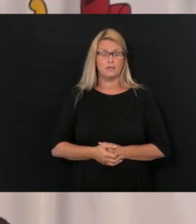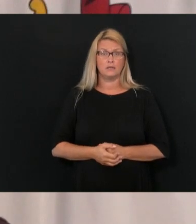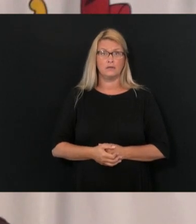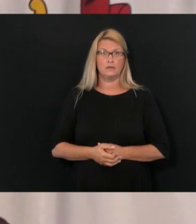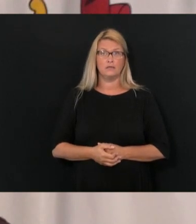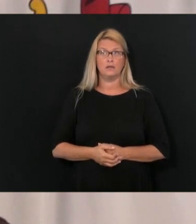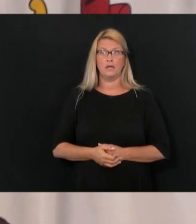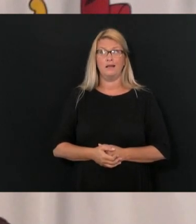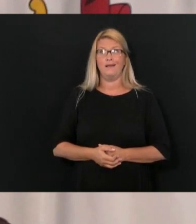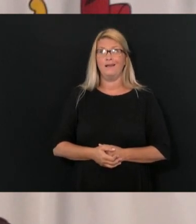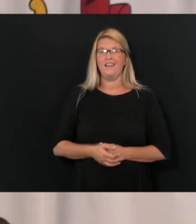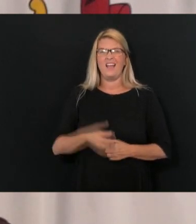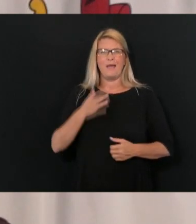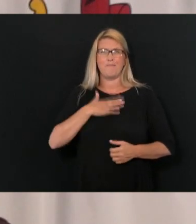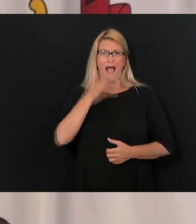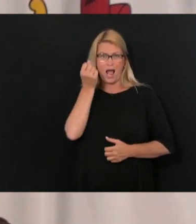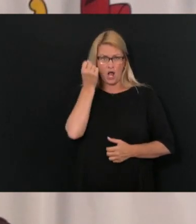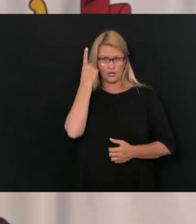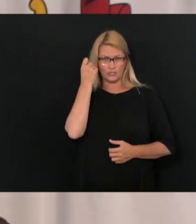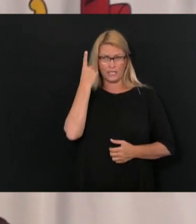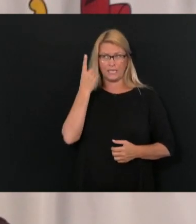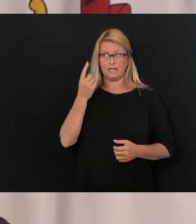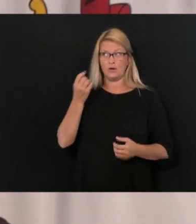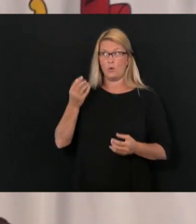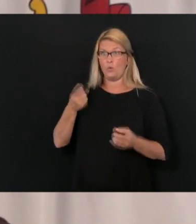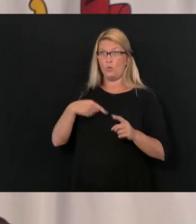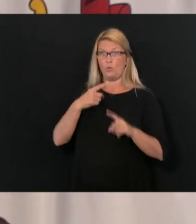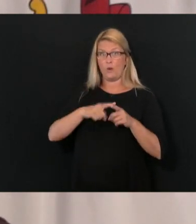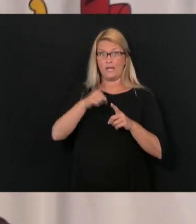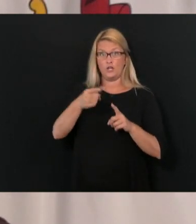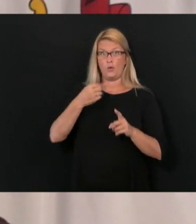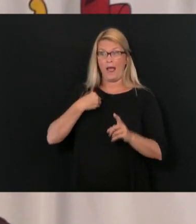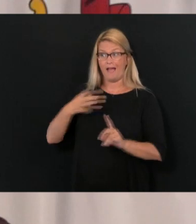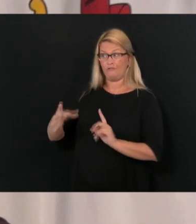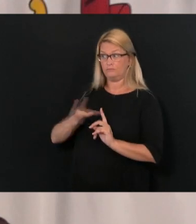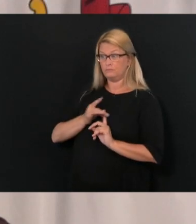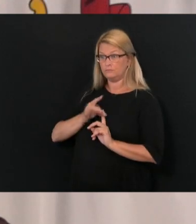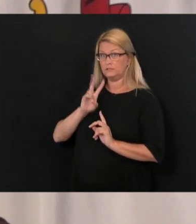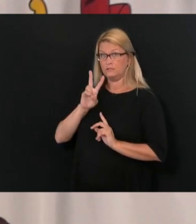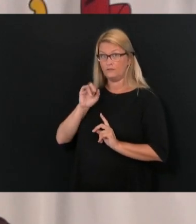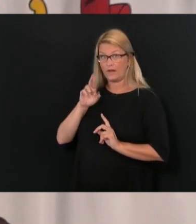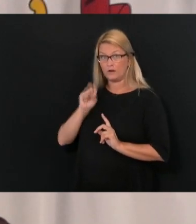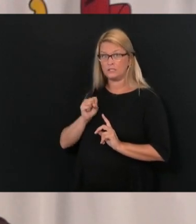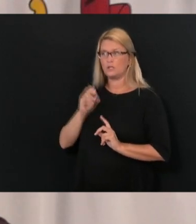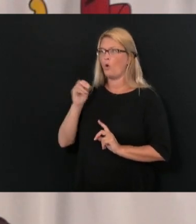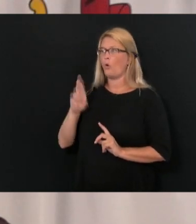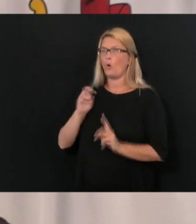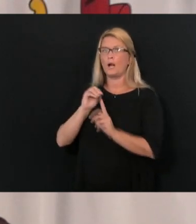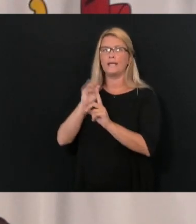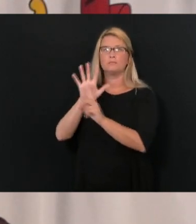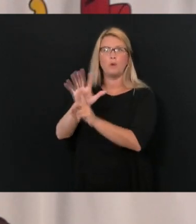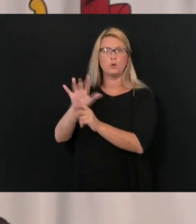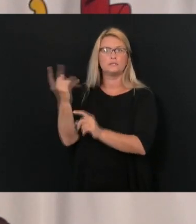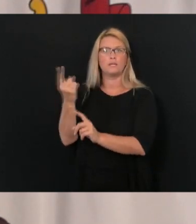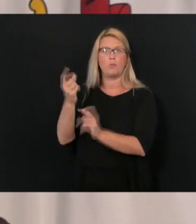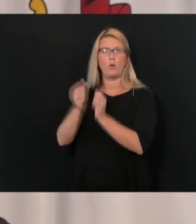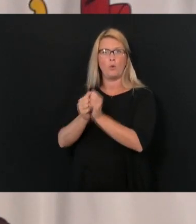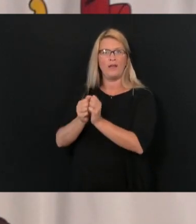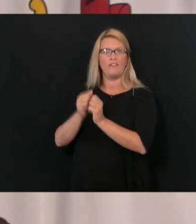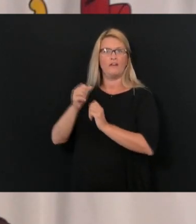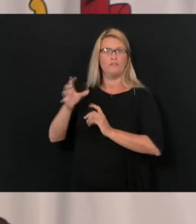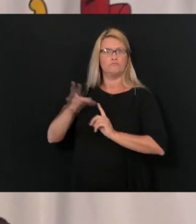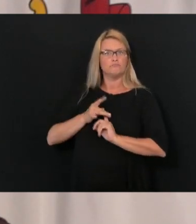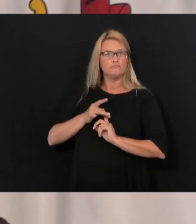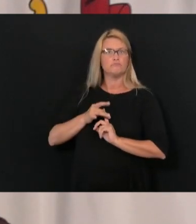either having the virus or being exposed to someone with the virus. And so they'll talk about that in just a little while, but